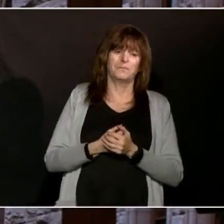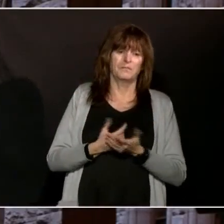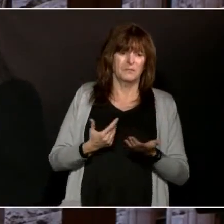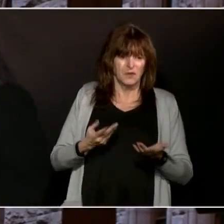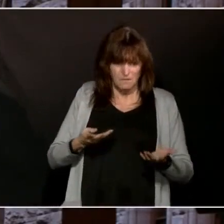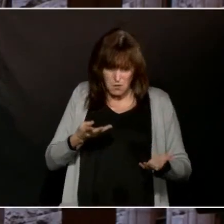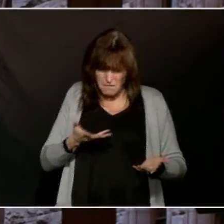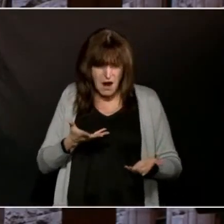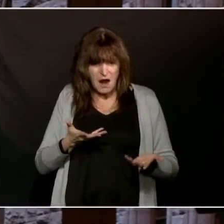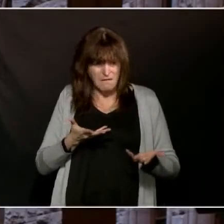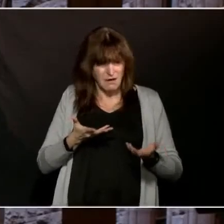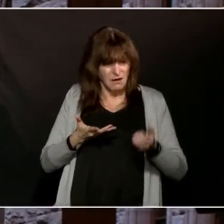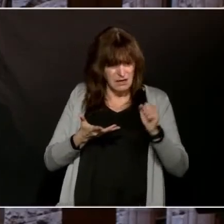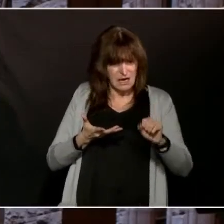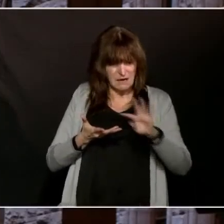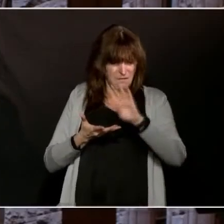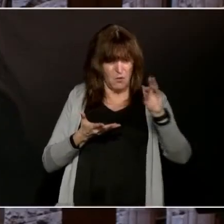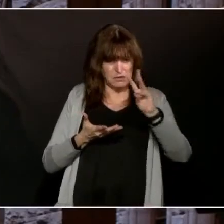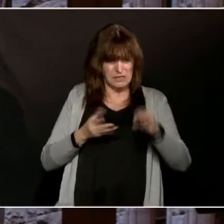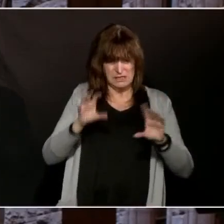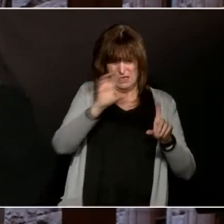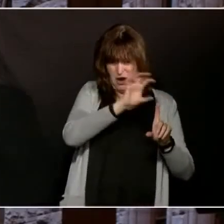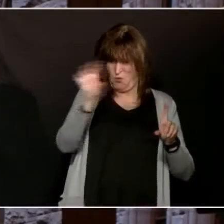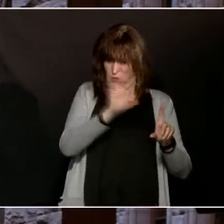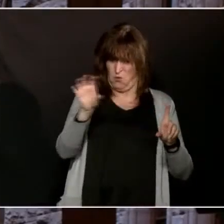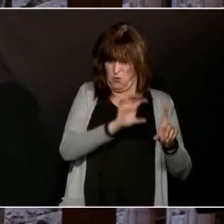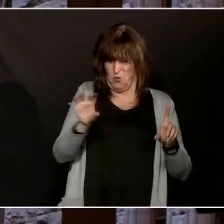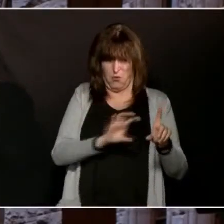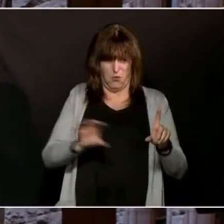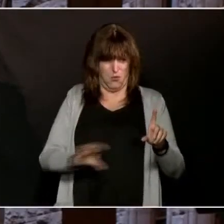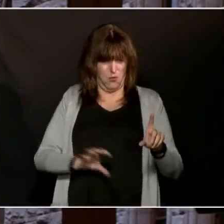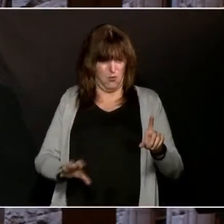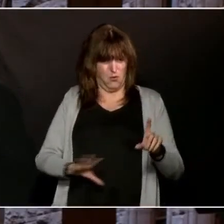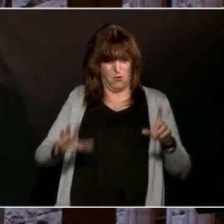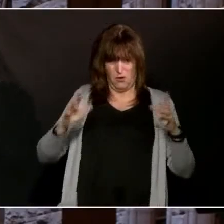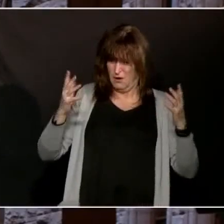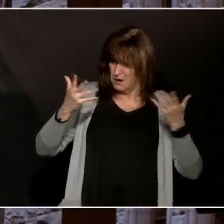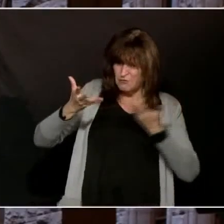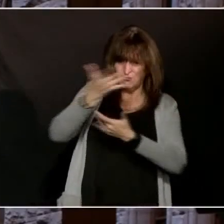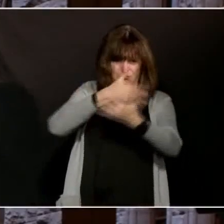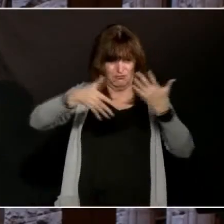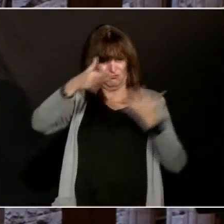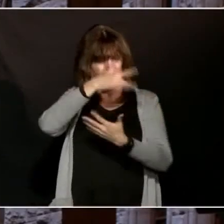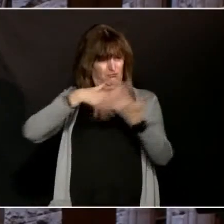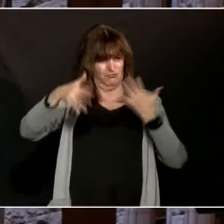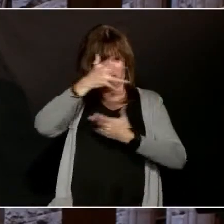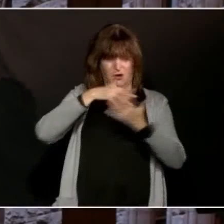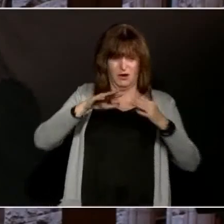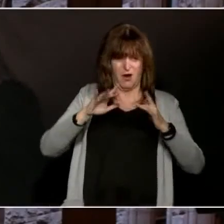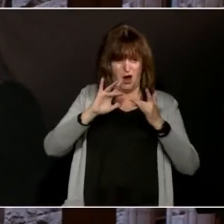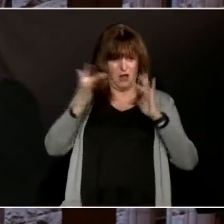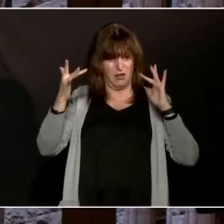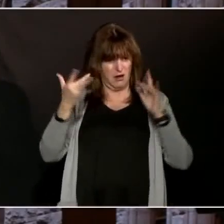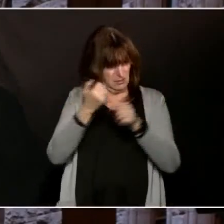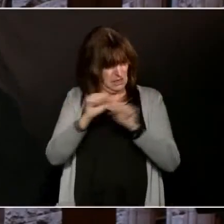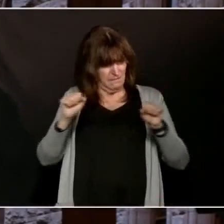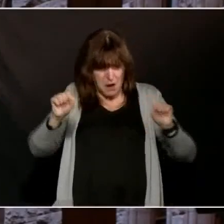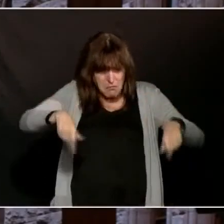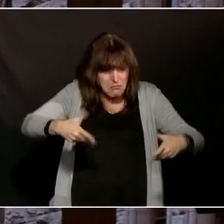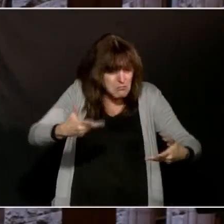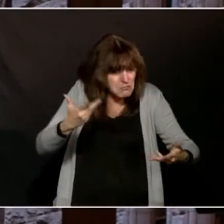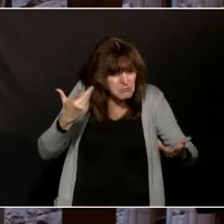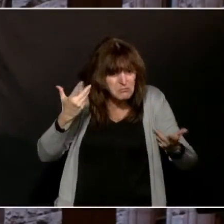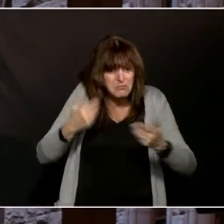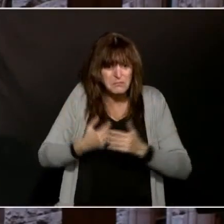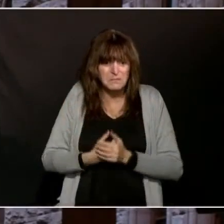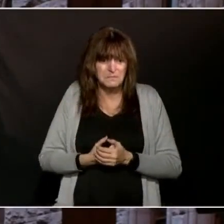have 40 or 60 people on if you want with a Zoom party and do it quite safely that way. And people have been very creative with